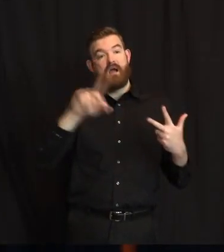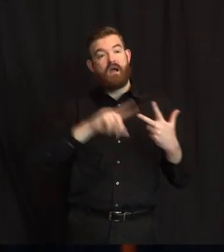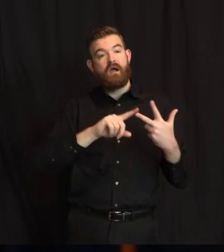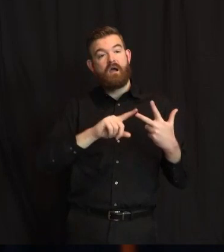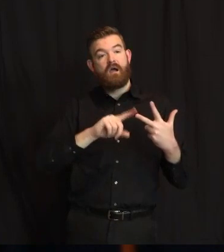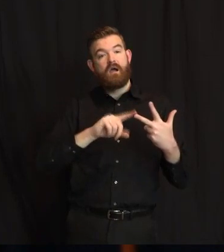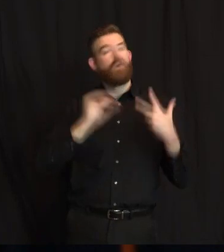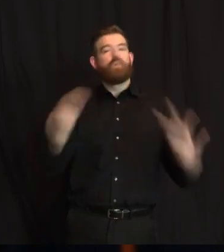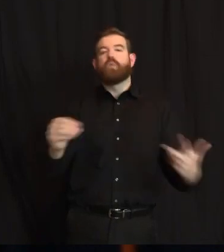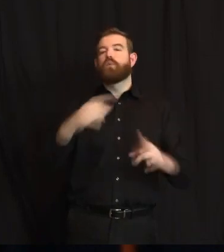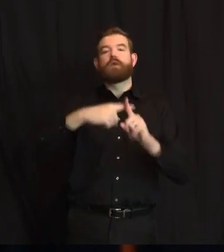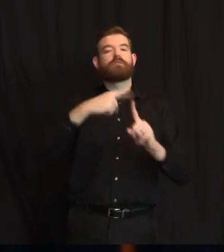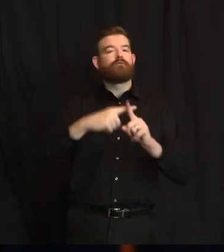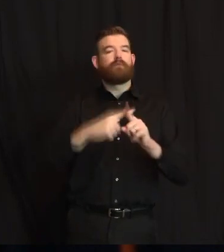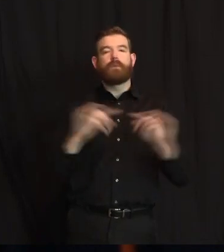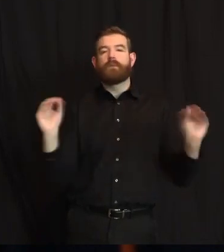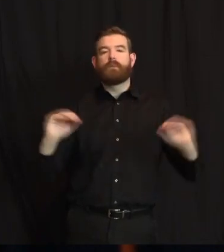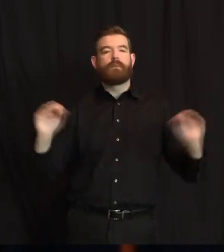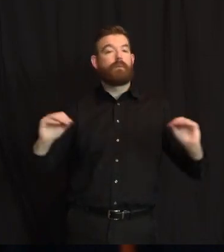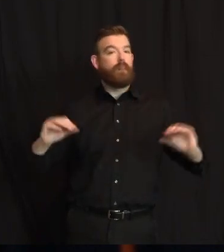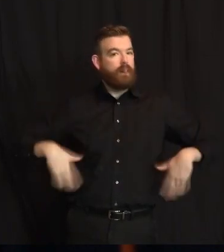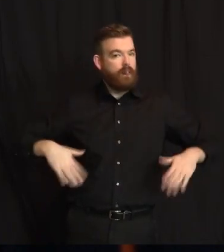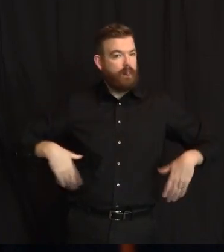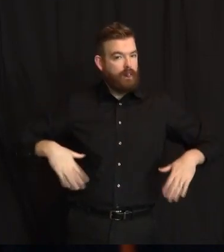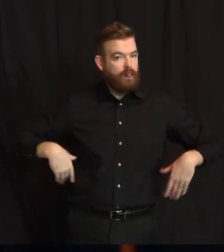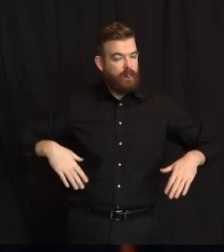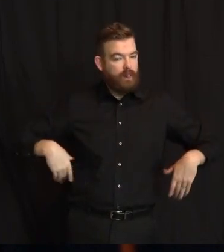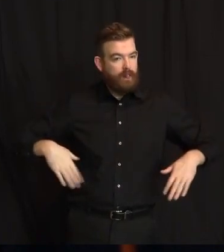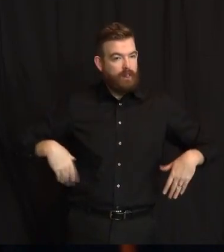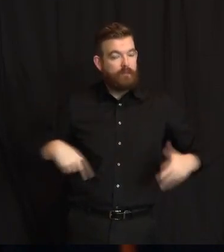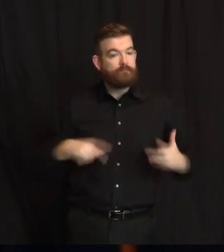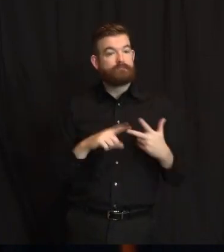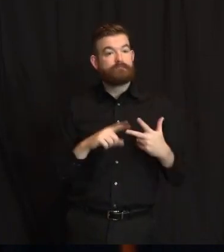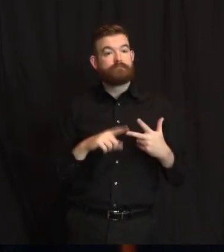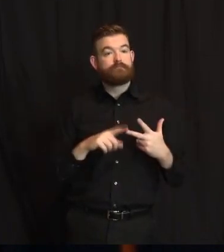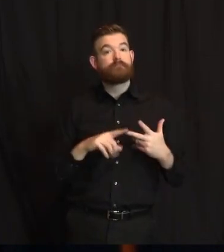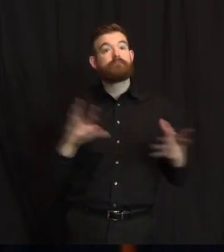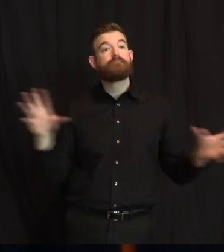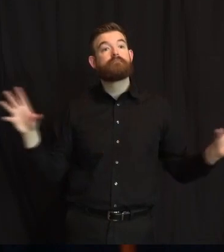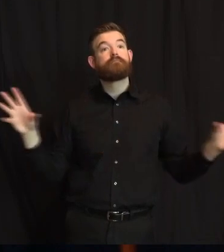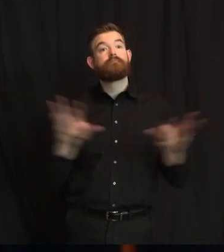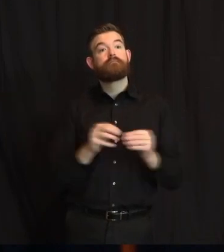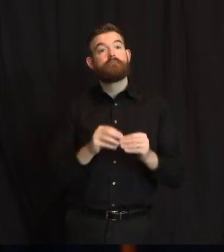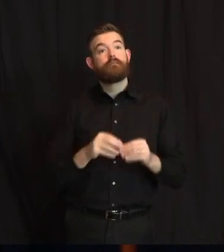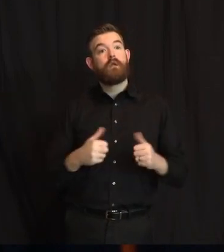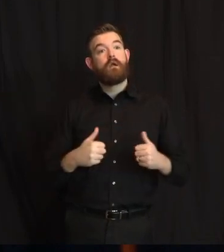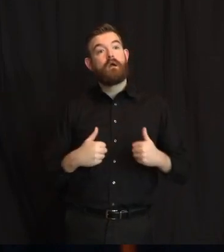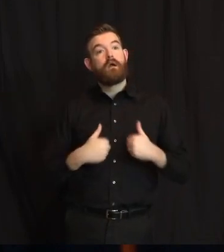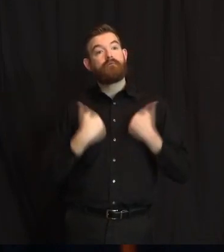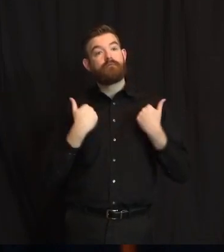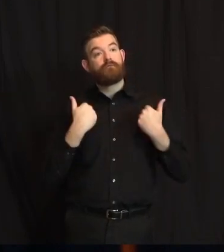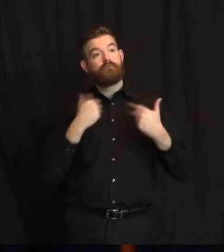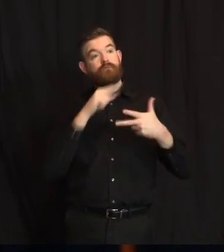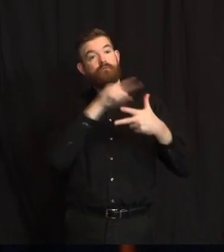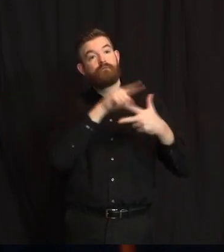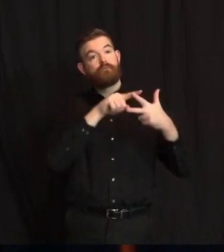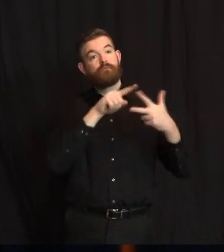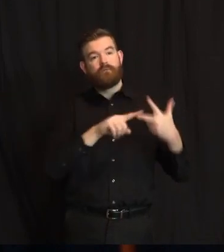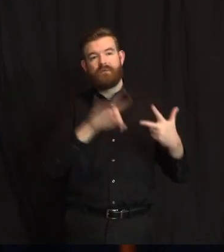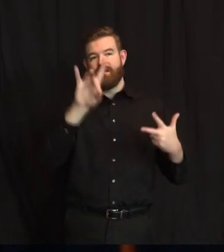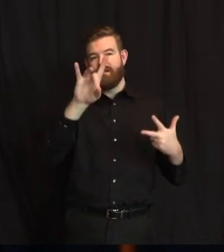or staff. And once more, as a reminder, there's 845 residents, veterans in these